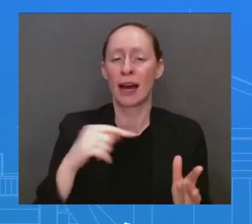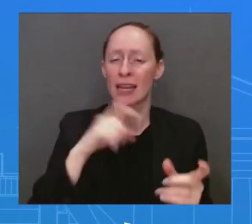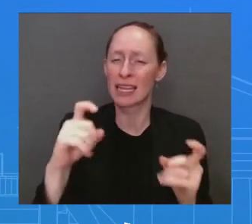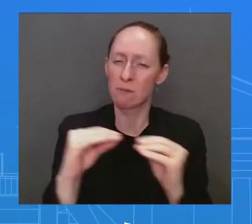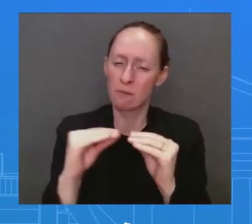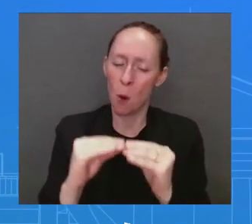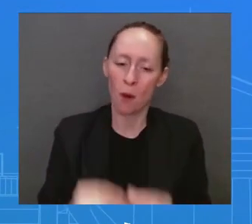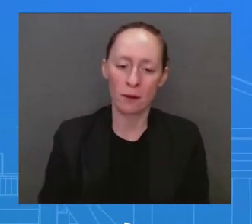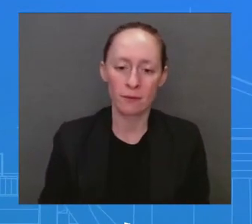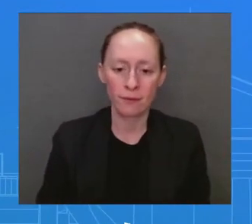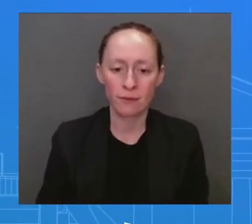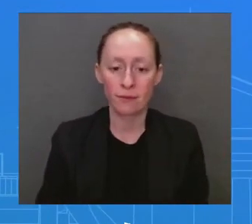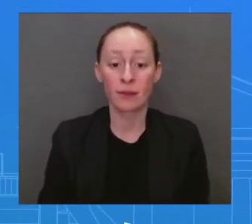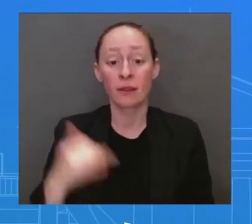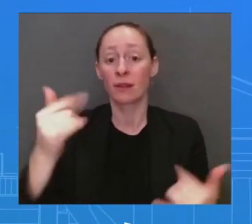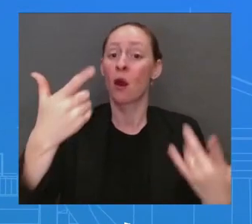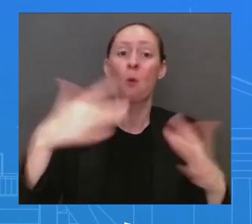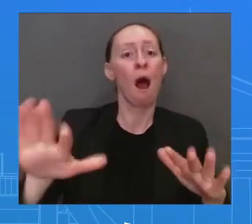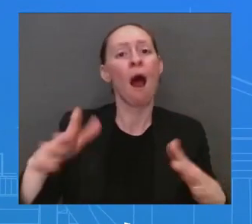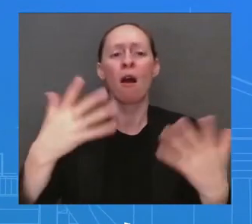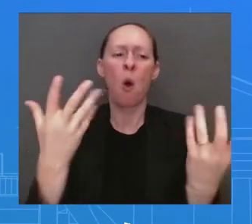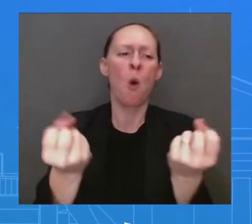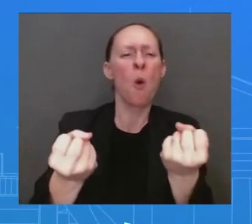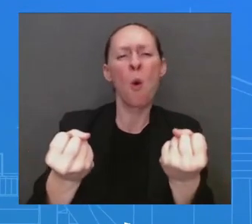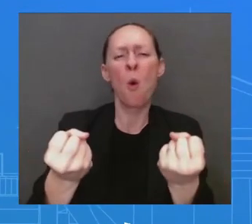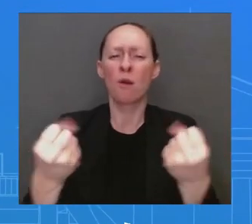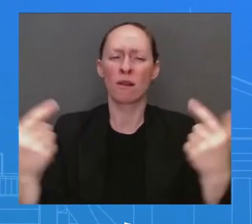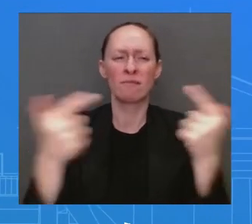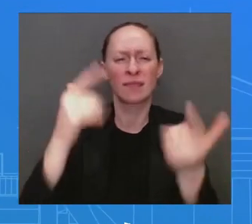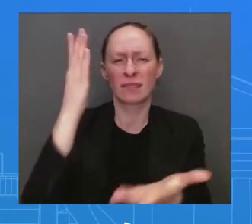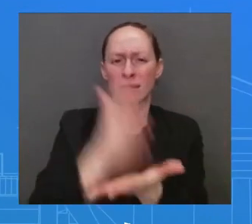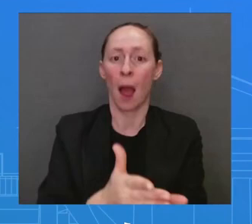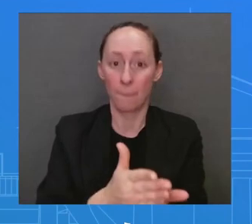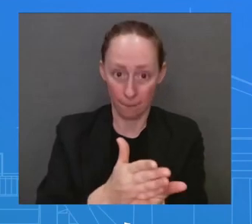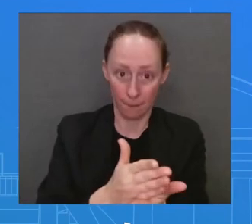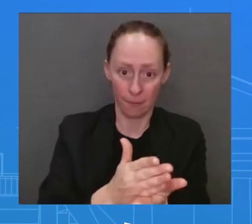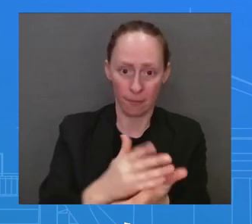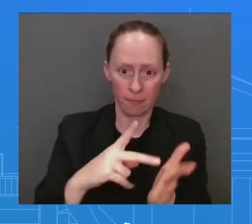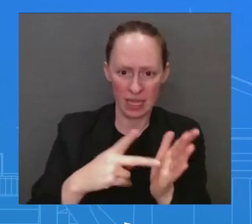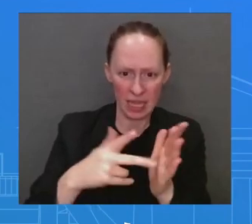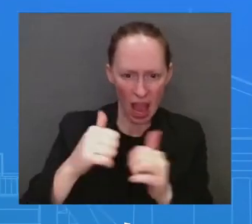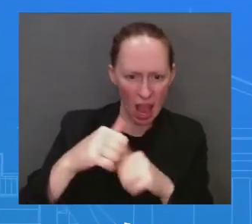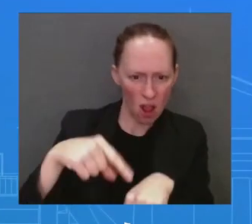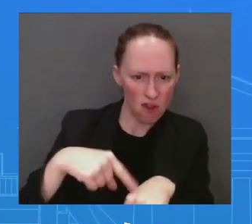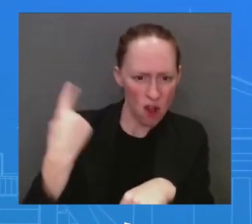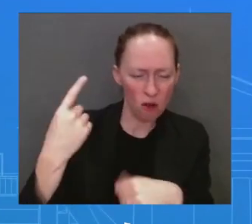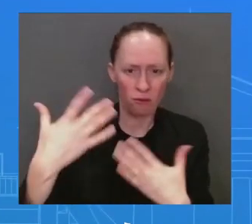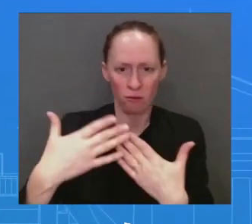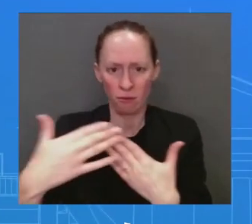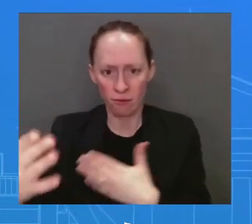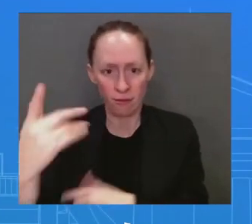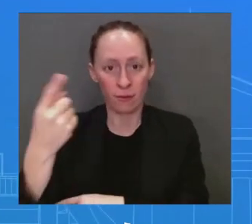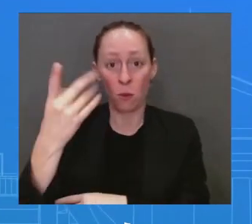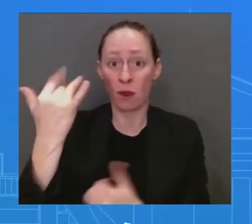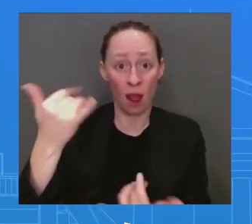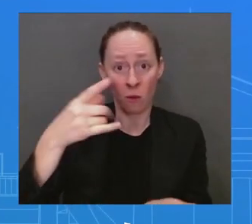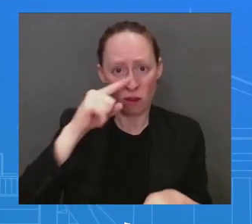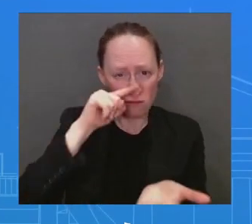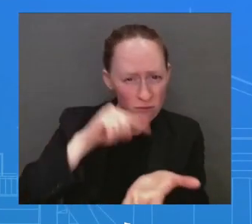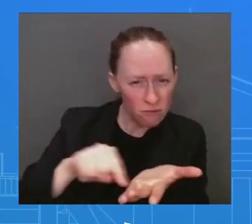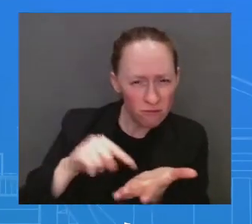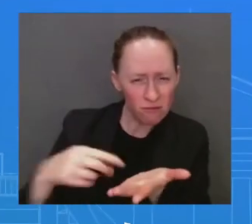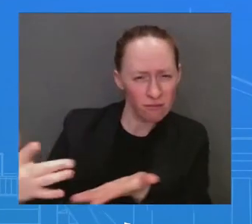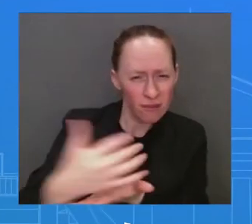necessary, how long do you think is reasonable to expect some of that information to be obtained? I couldn't begin to answer that question right now.